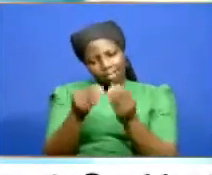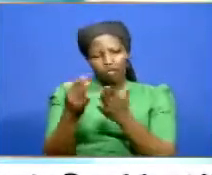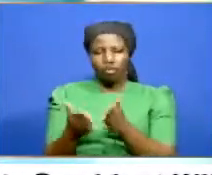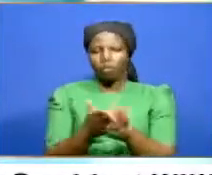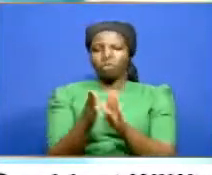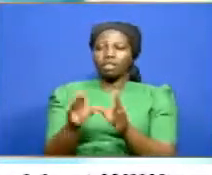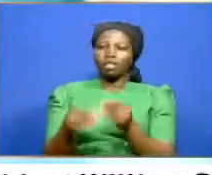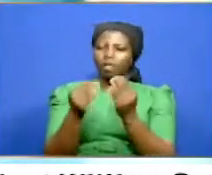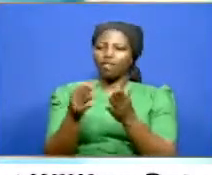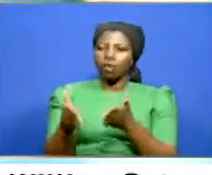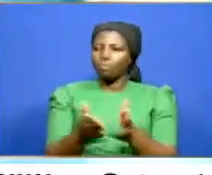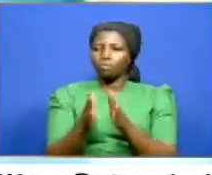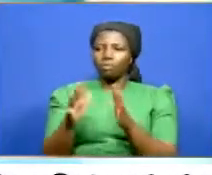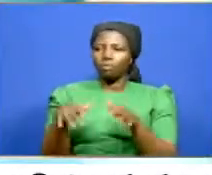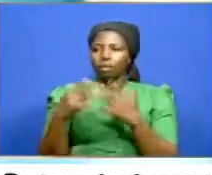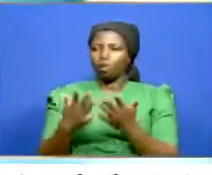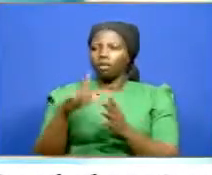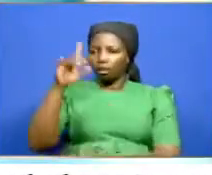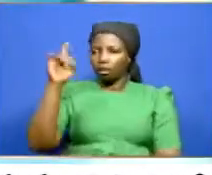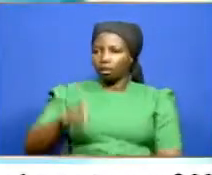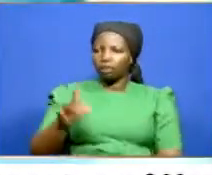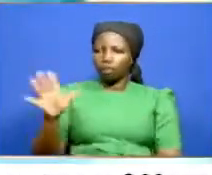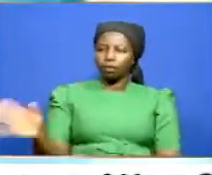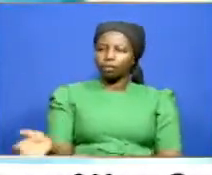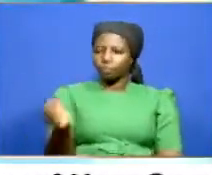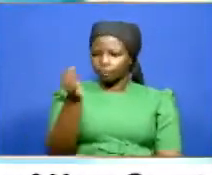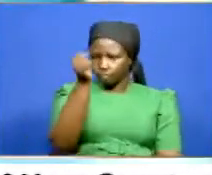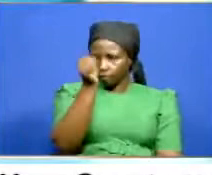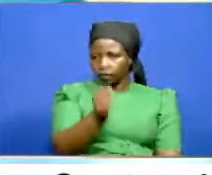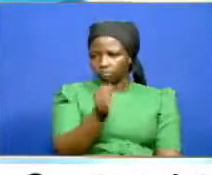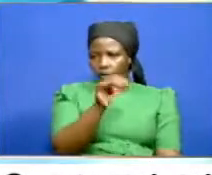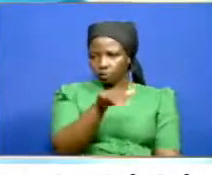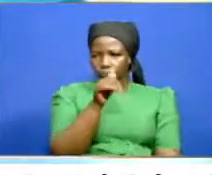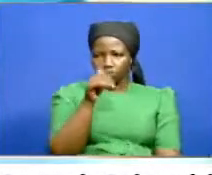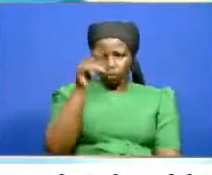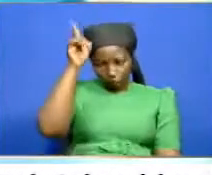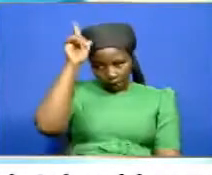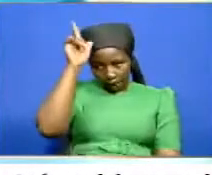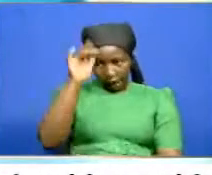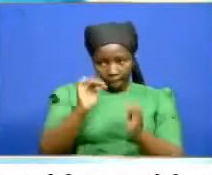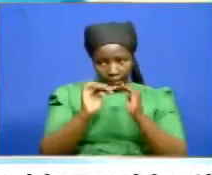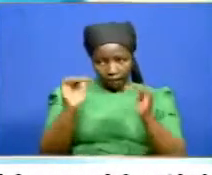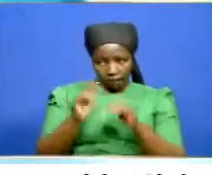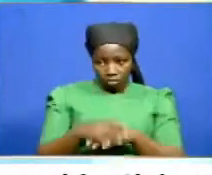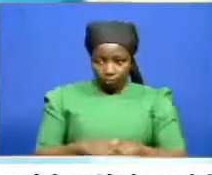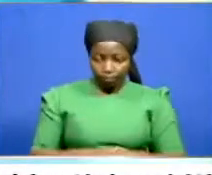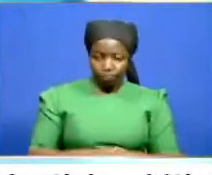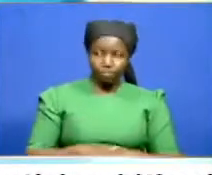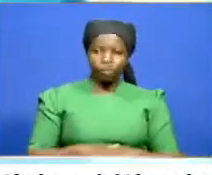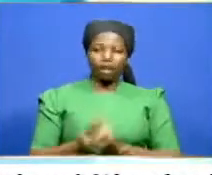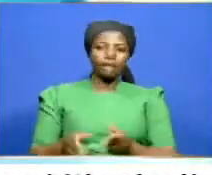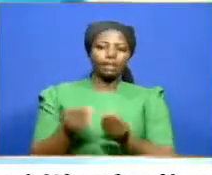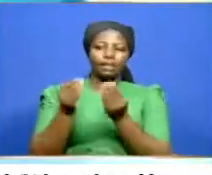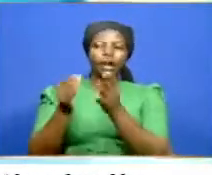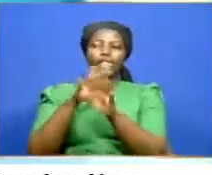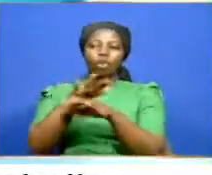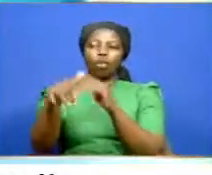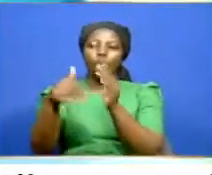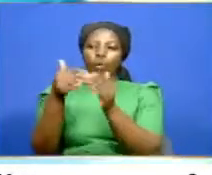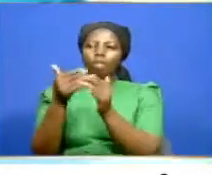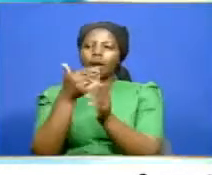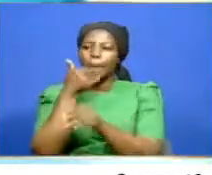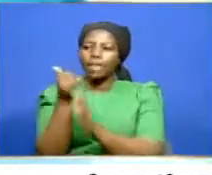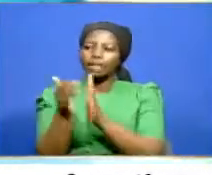them the opportunities, we must, you know, recruit them from the grassroots, and just give all the best talents that we have the